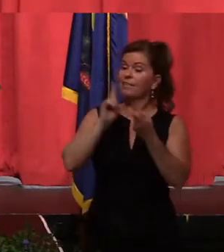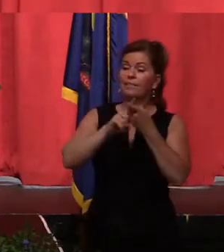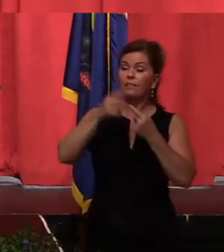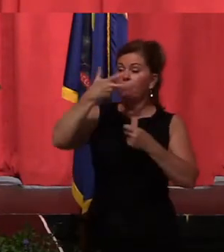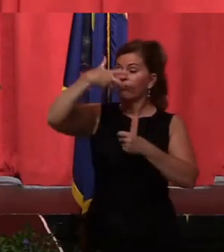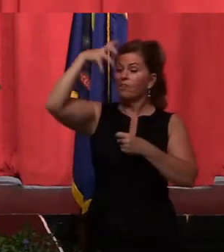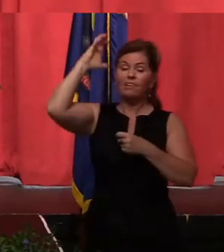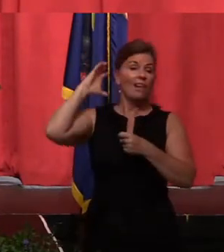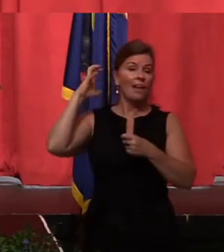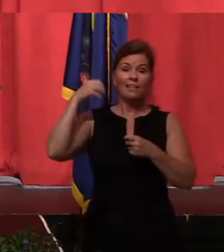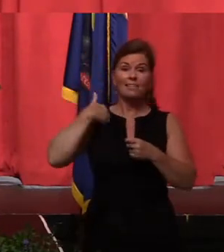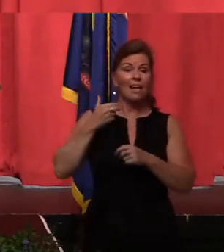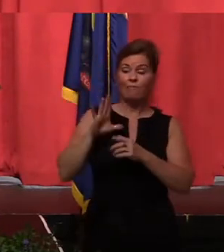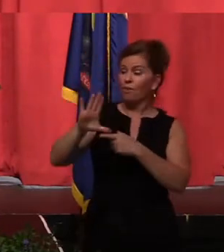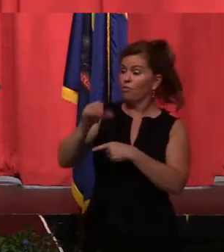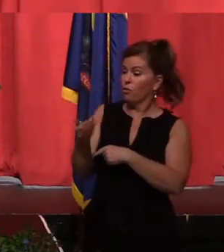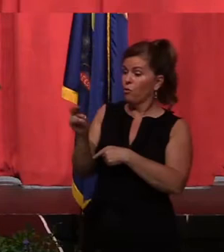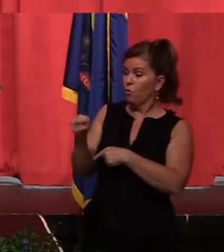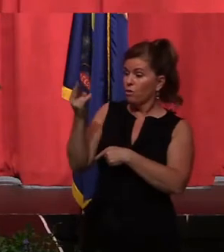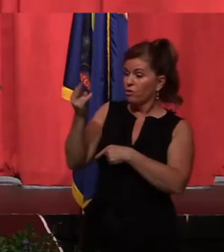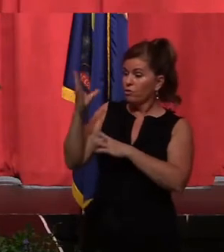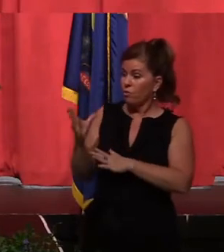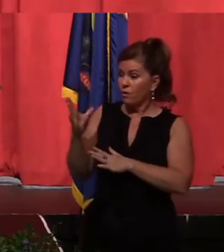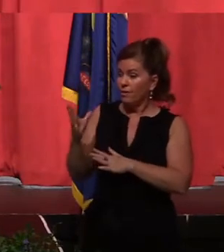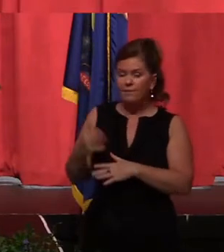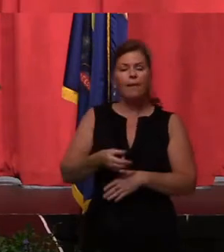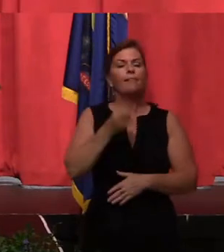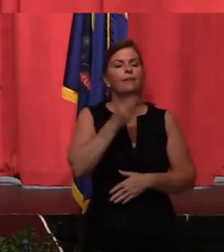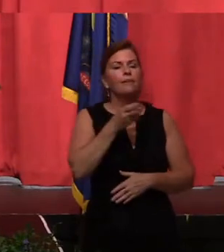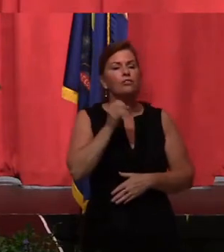the history of the hunt will always glorify the hunter.